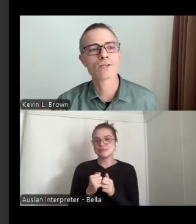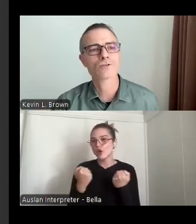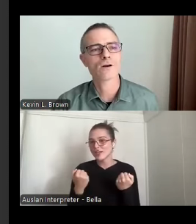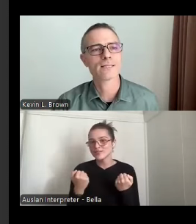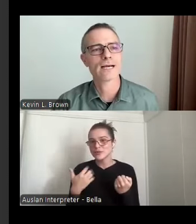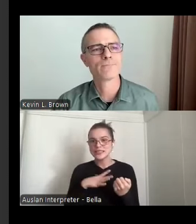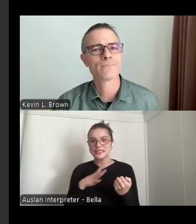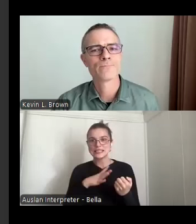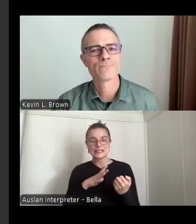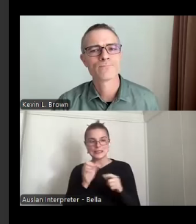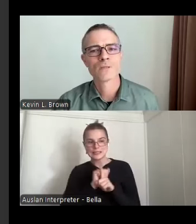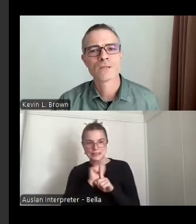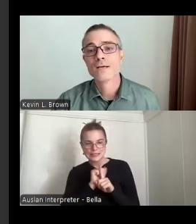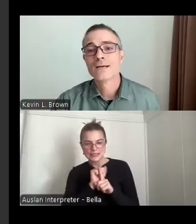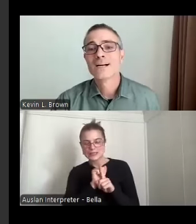look extra hard at that.